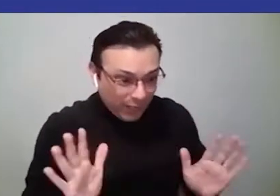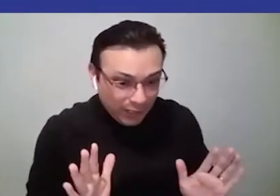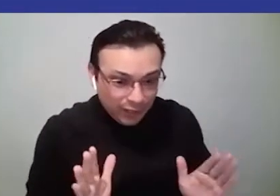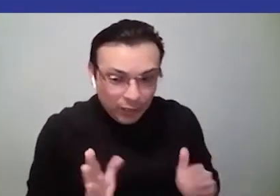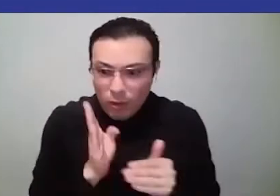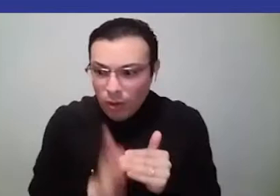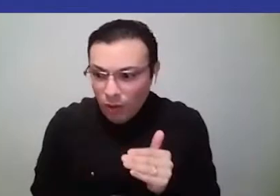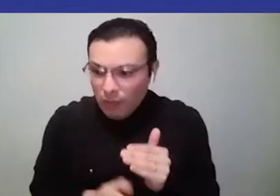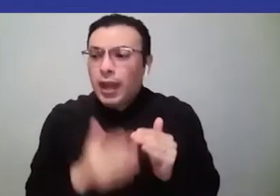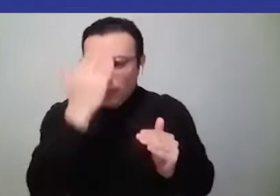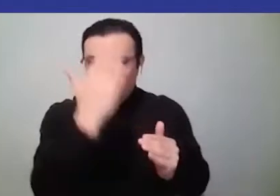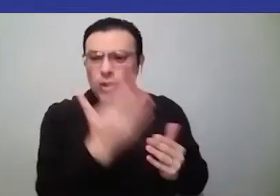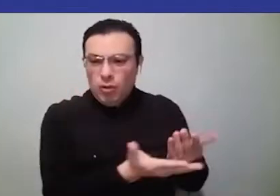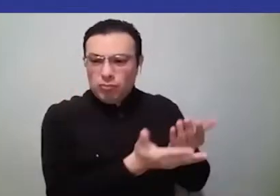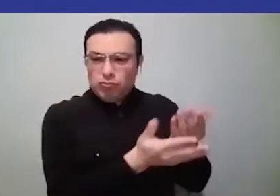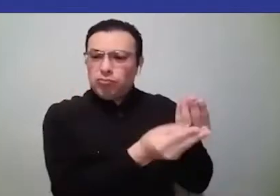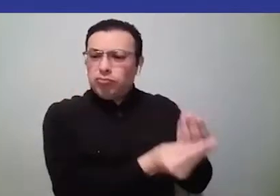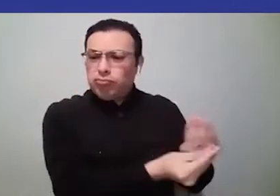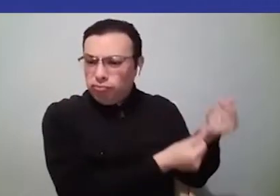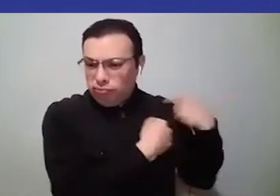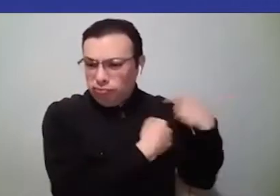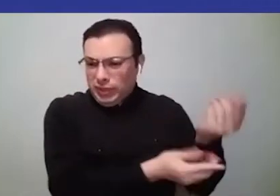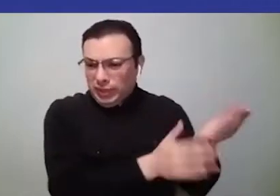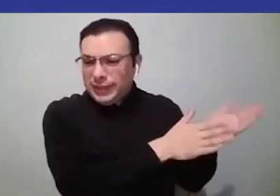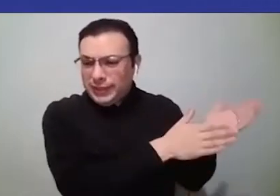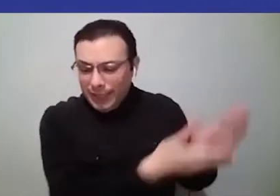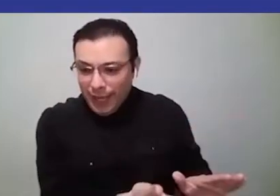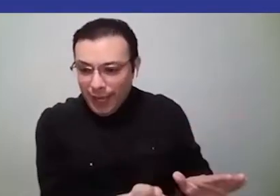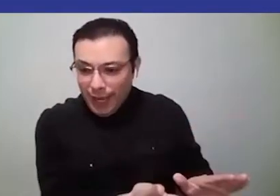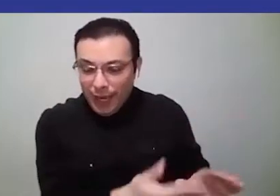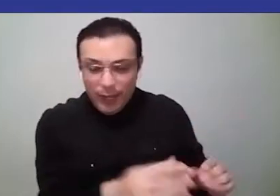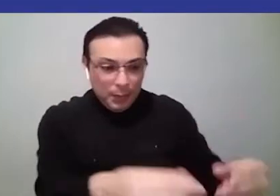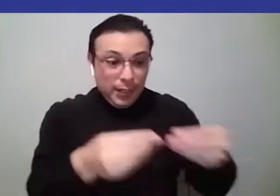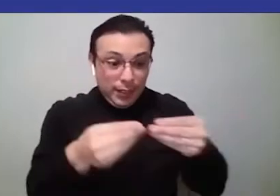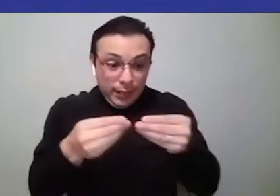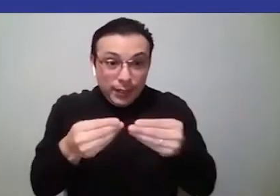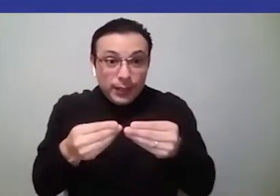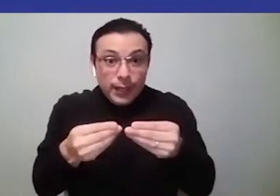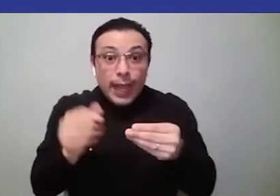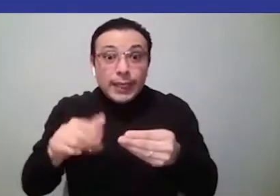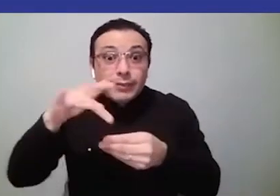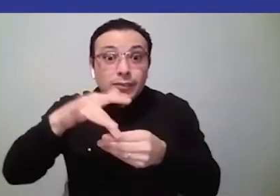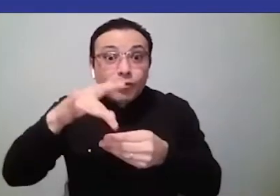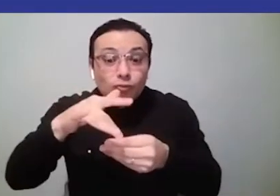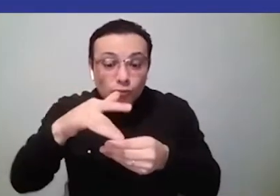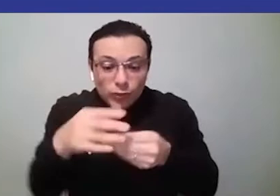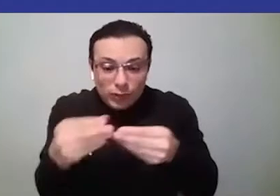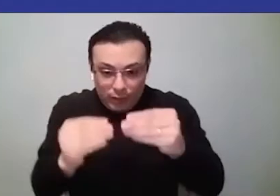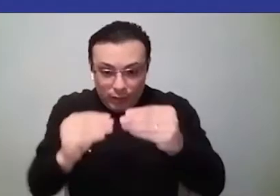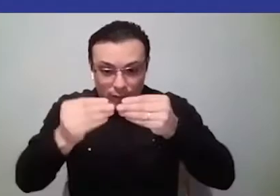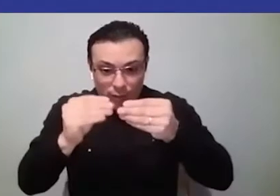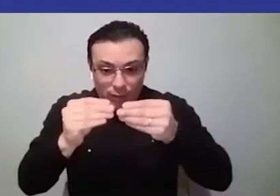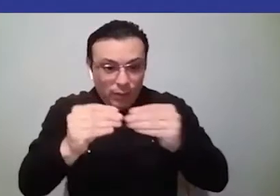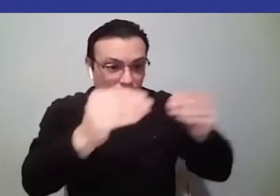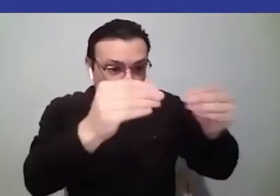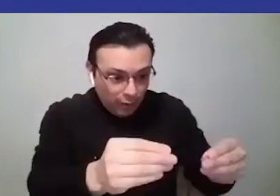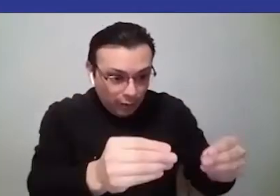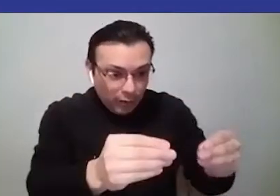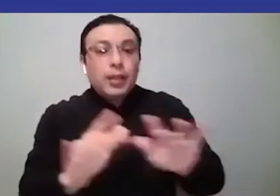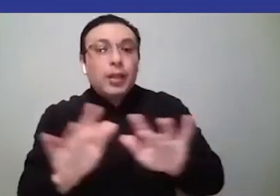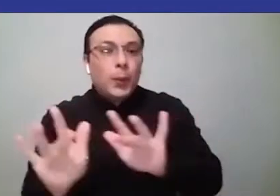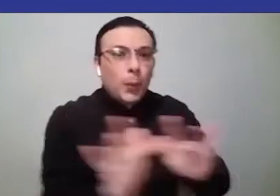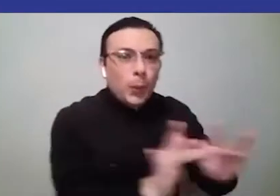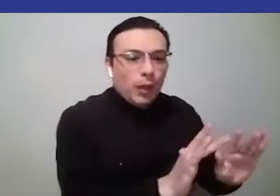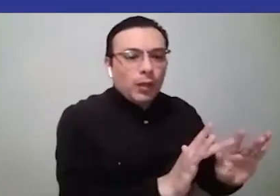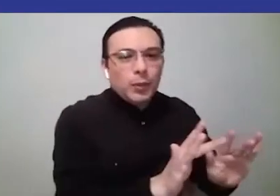this opportunity because I had this tape in my hand that I could listen to her over and over again. And I've actually been very fortunate